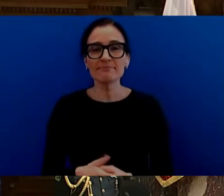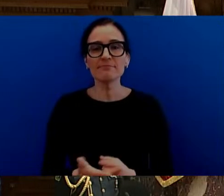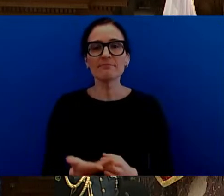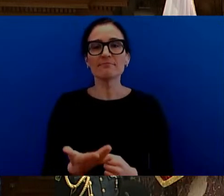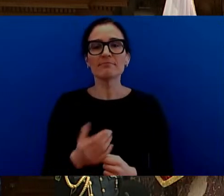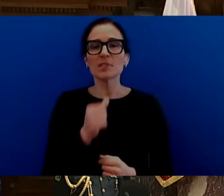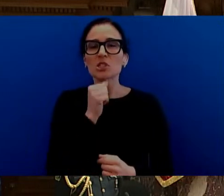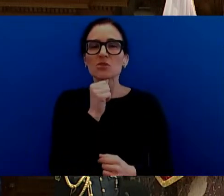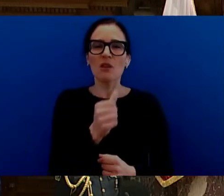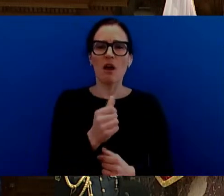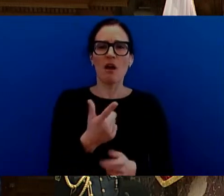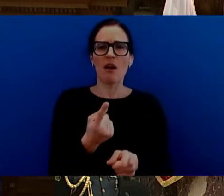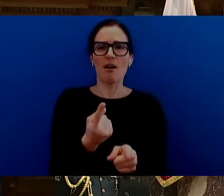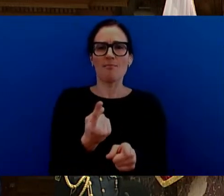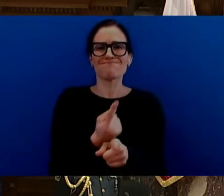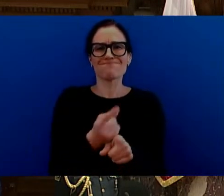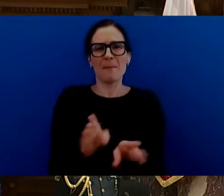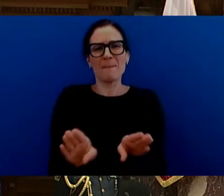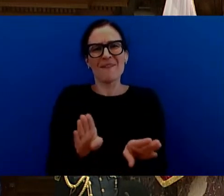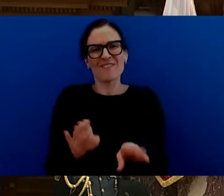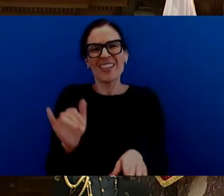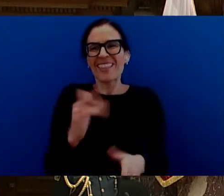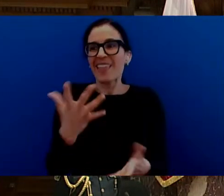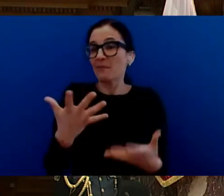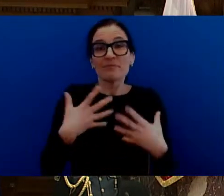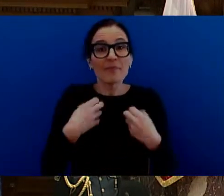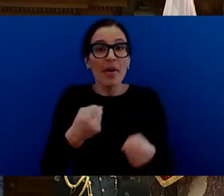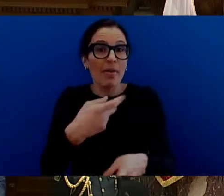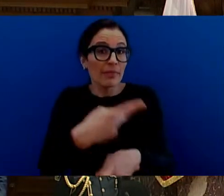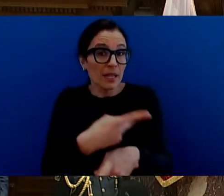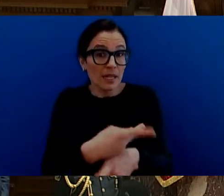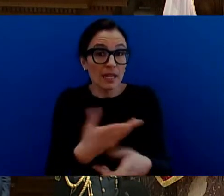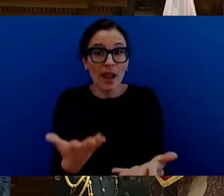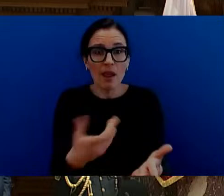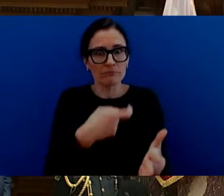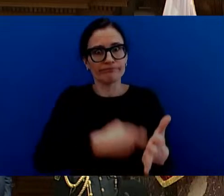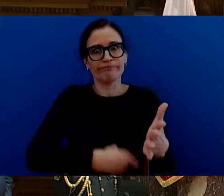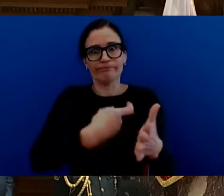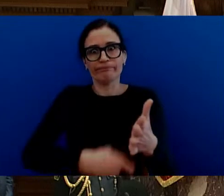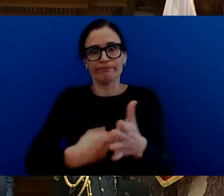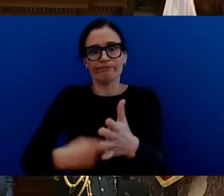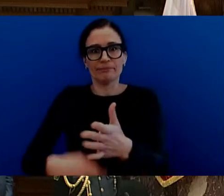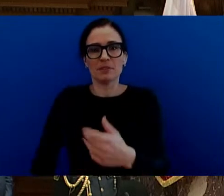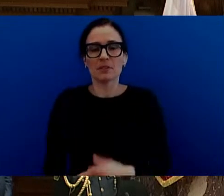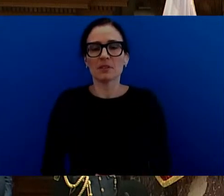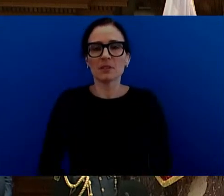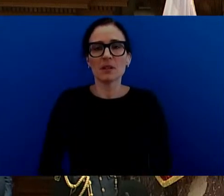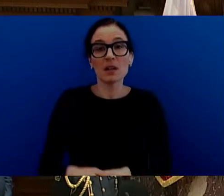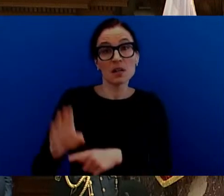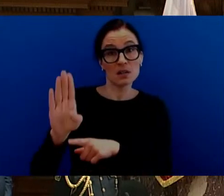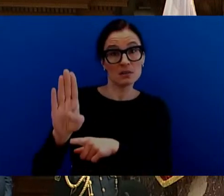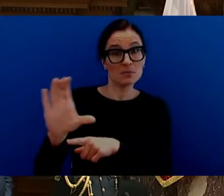BC will maintain our leading work to make sure the housing market works for ordinary